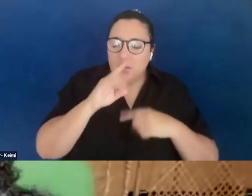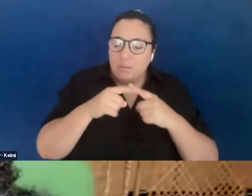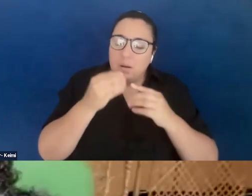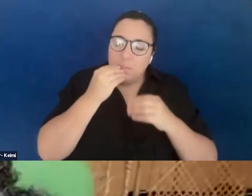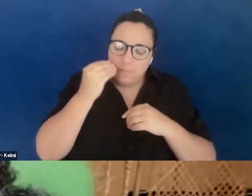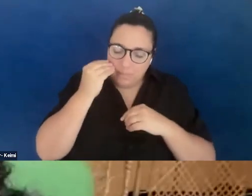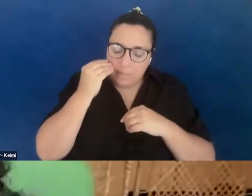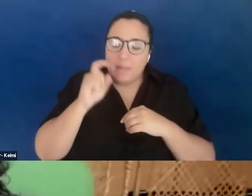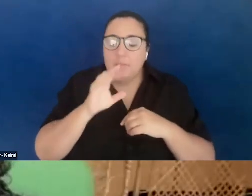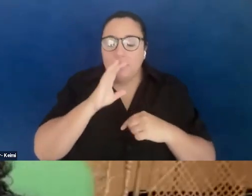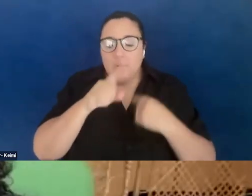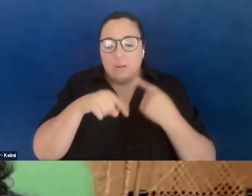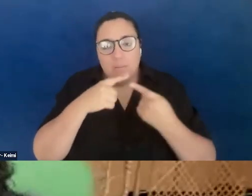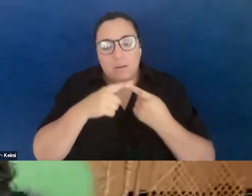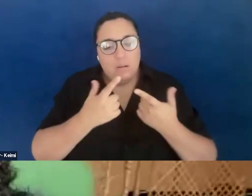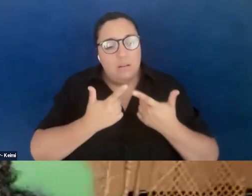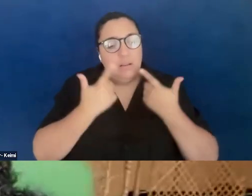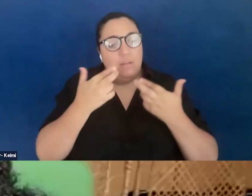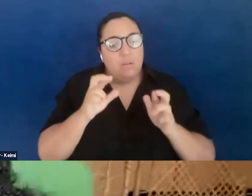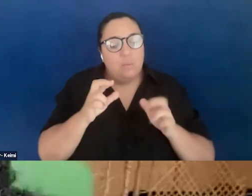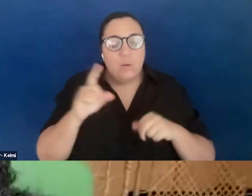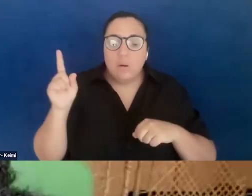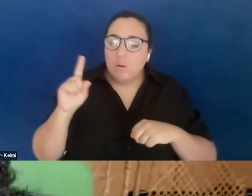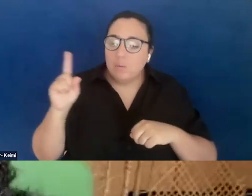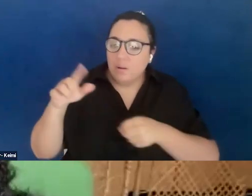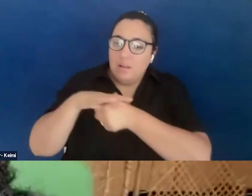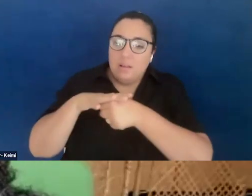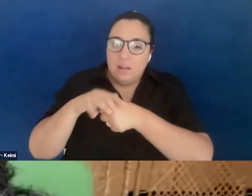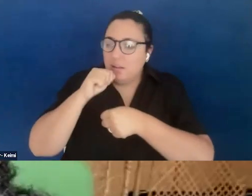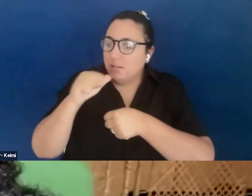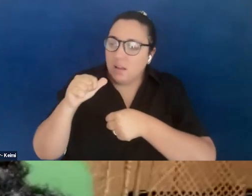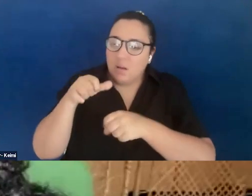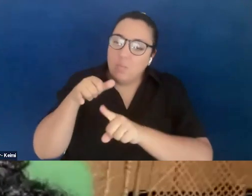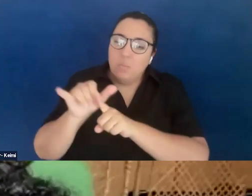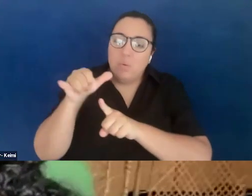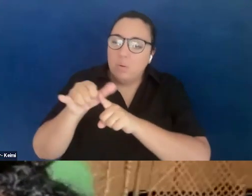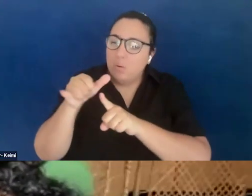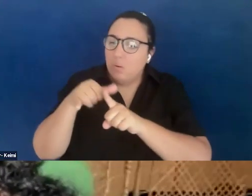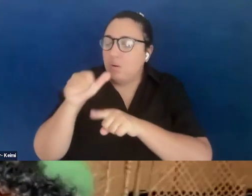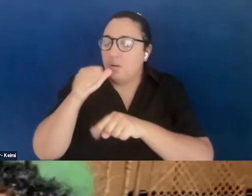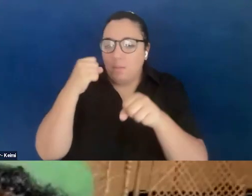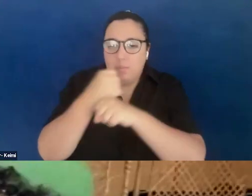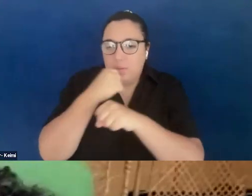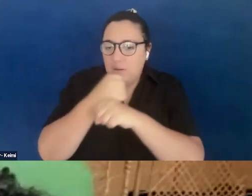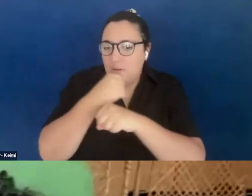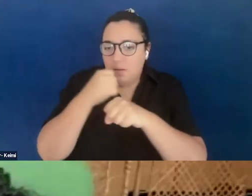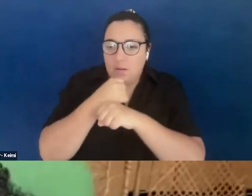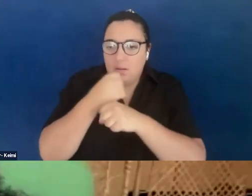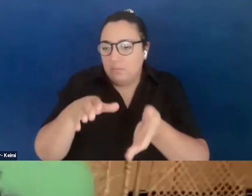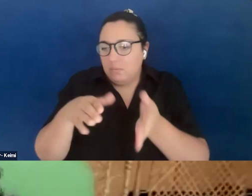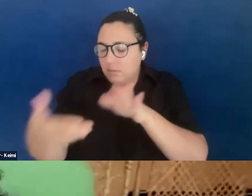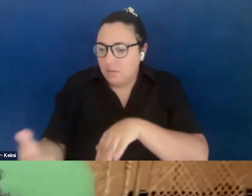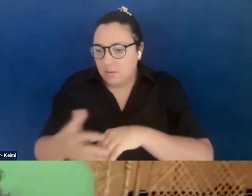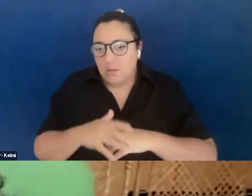I need to speak about living room, where the land is not bullied and beaten into a tombstone. I need to speak about